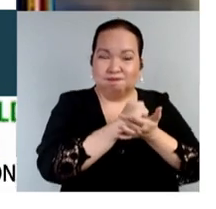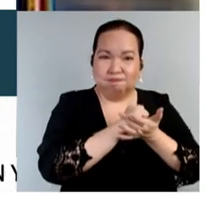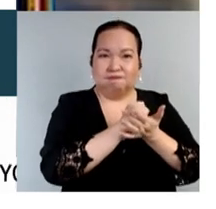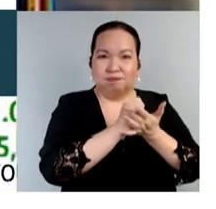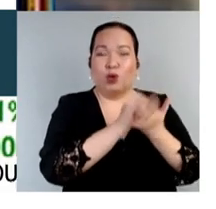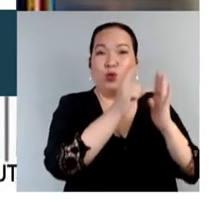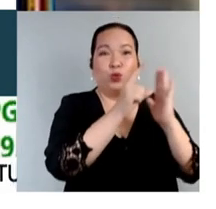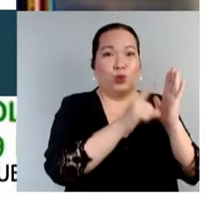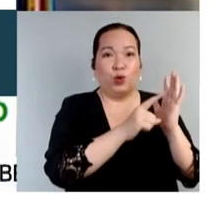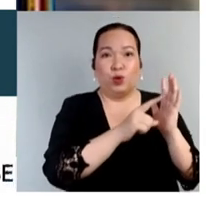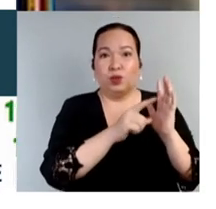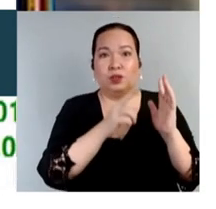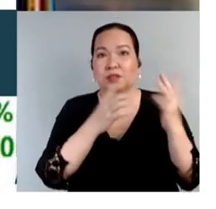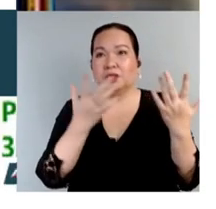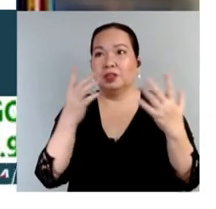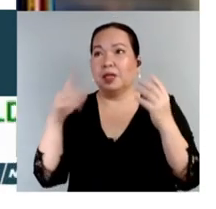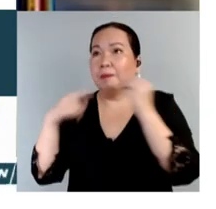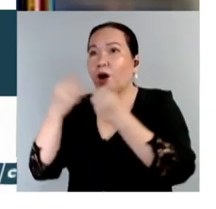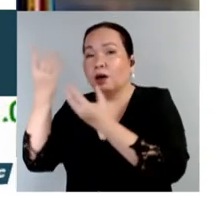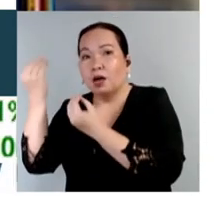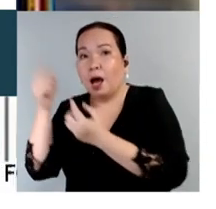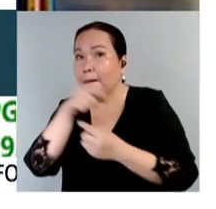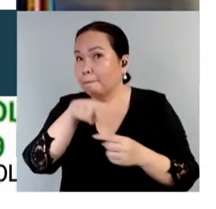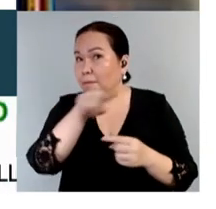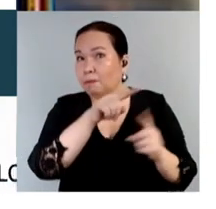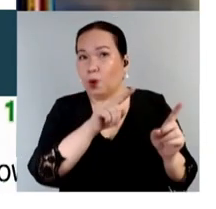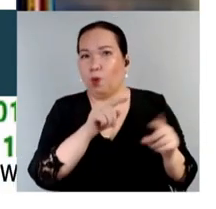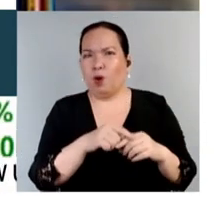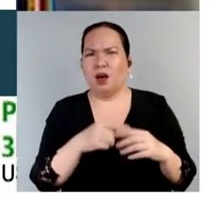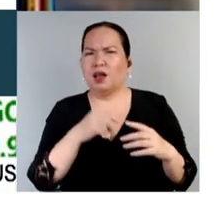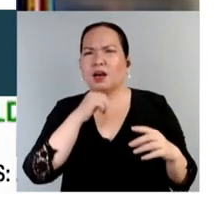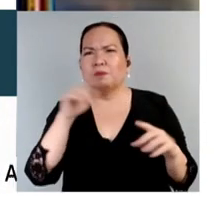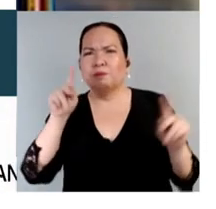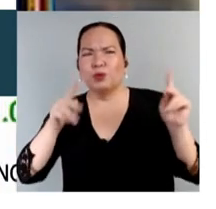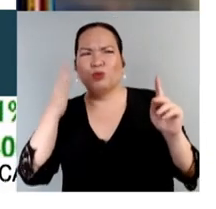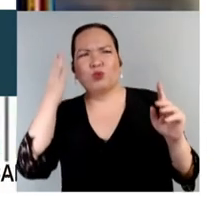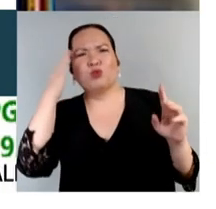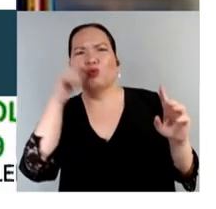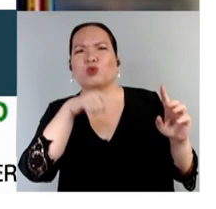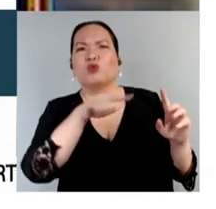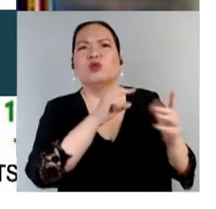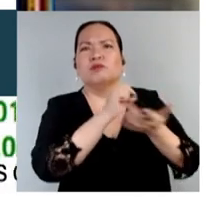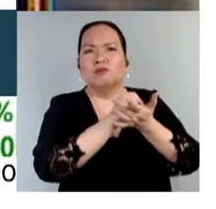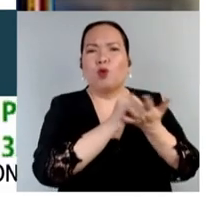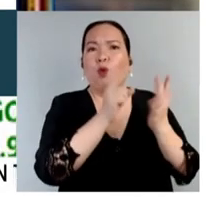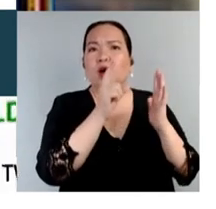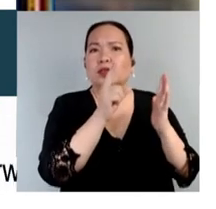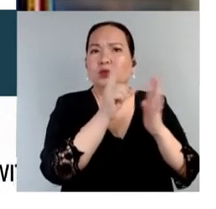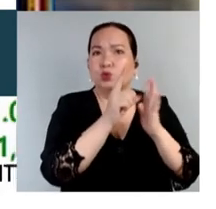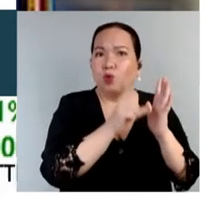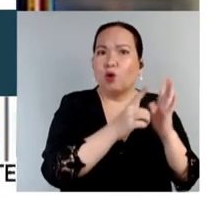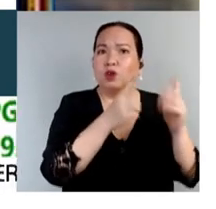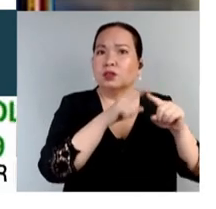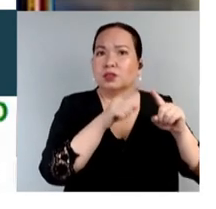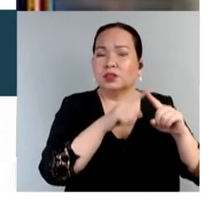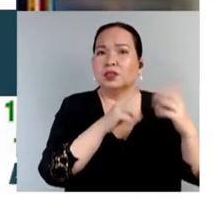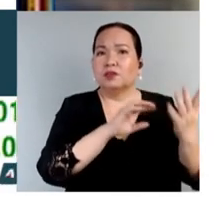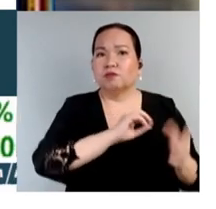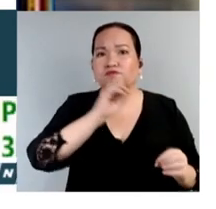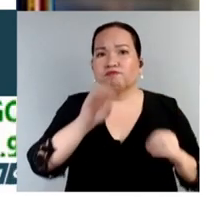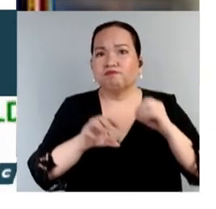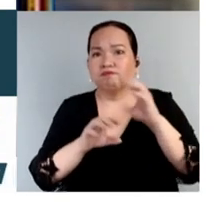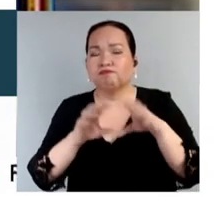not quite familiar if there was anything in particular that they put in the legislative mill, no,